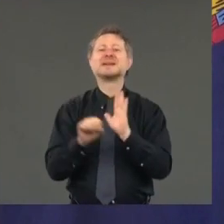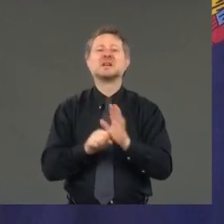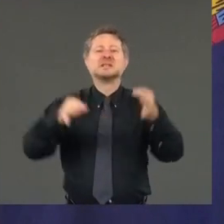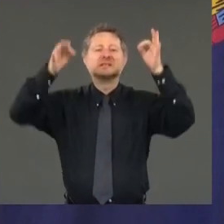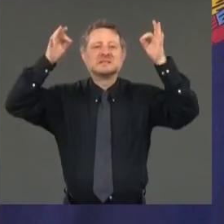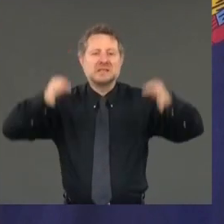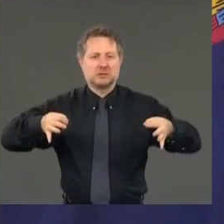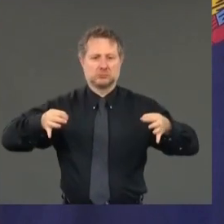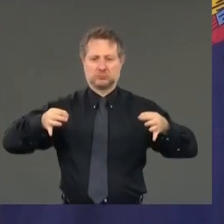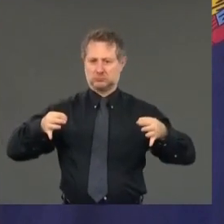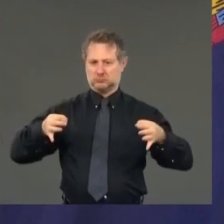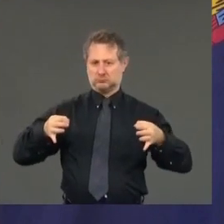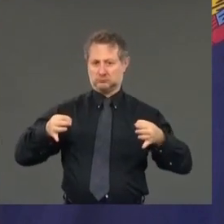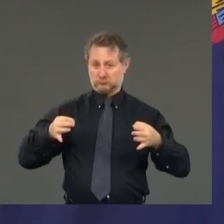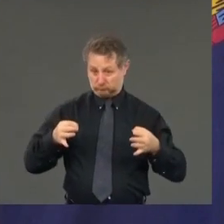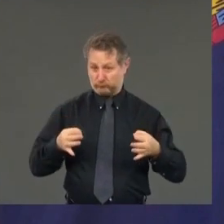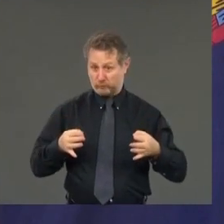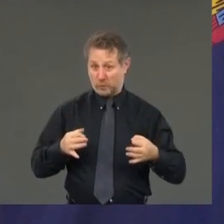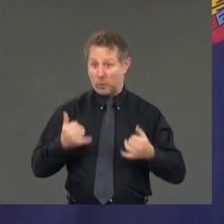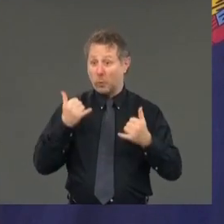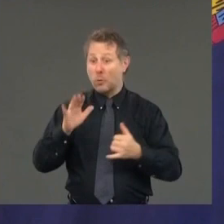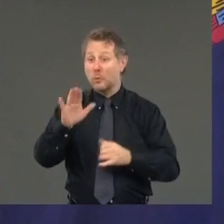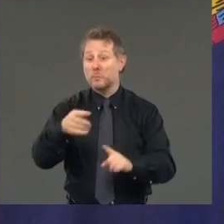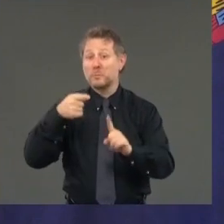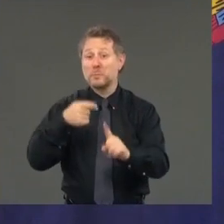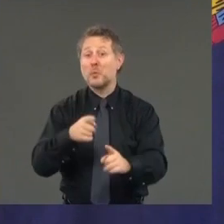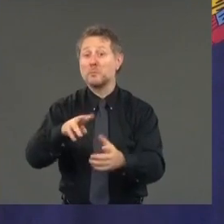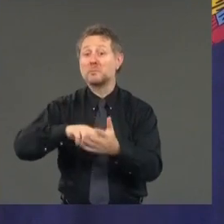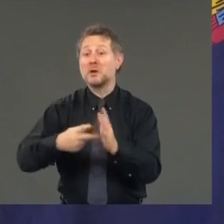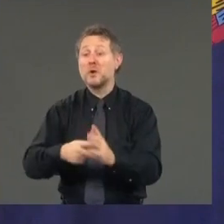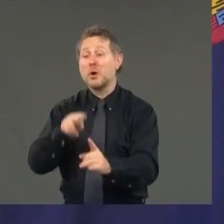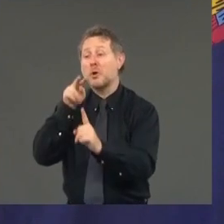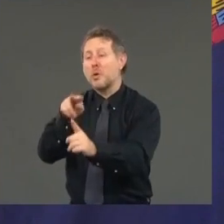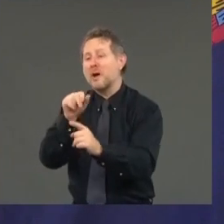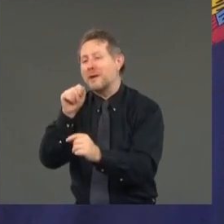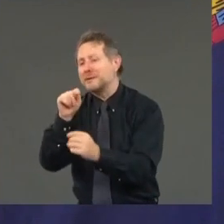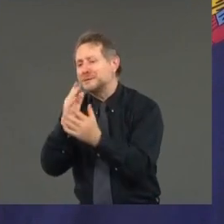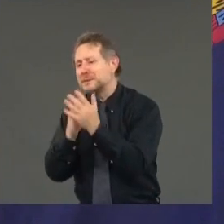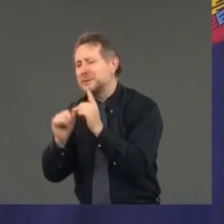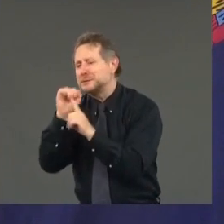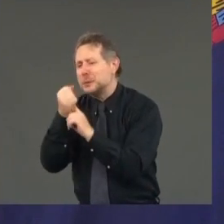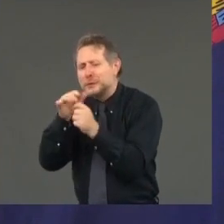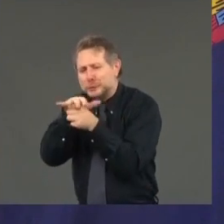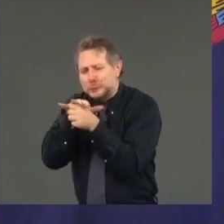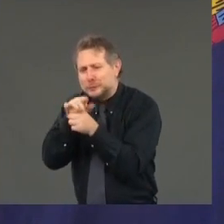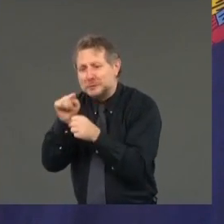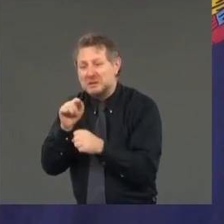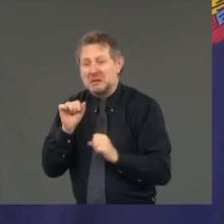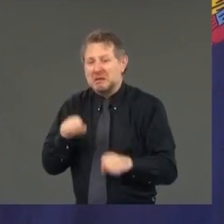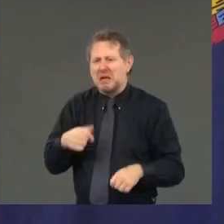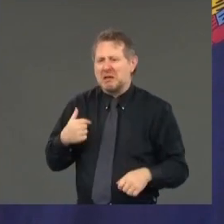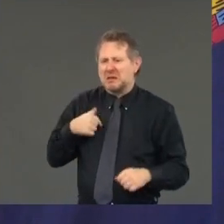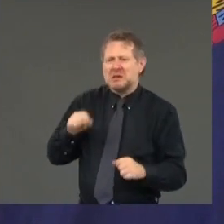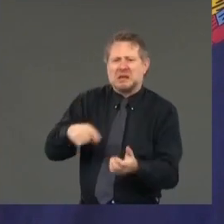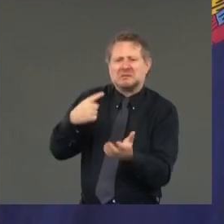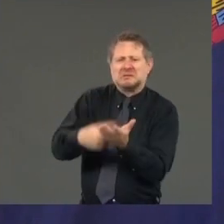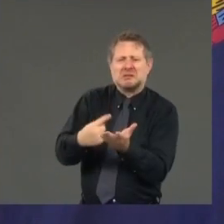saying, well, look at particular circumstances in any locality, I mean, we could always do that. But